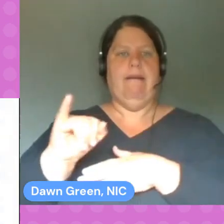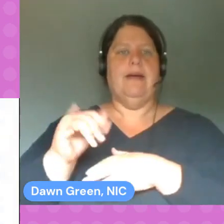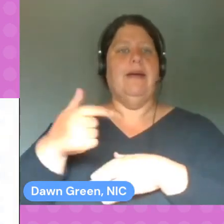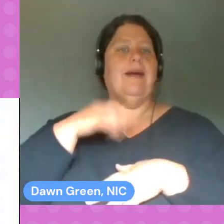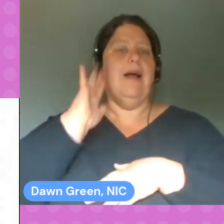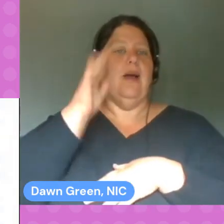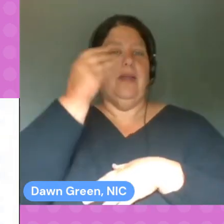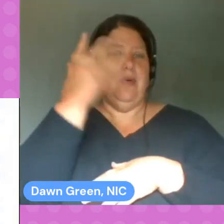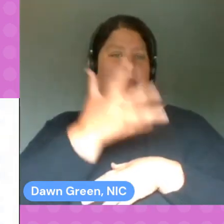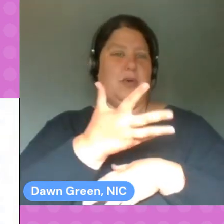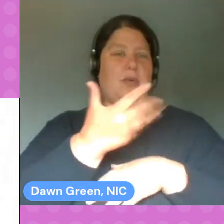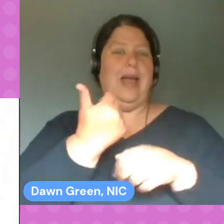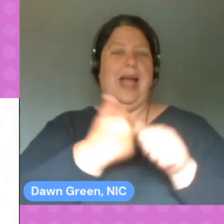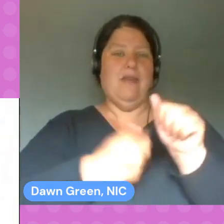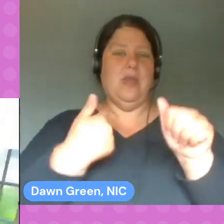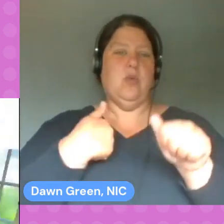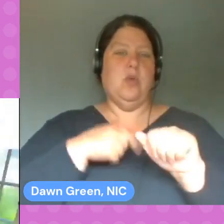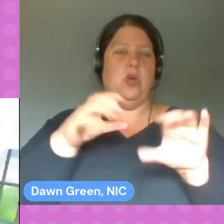will be opt-in as well.